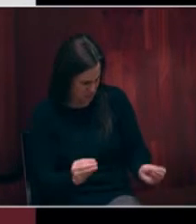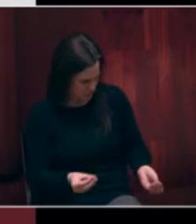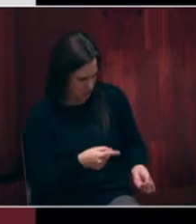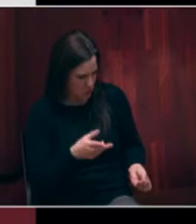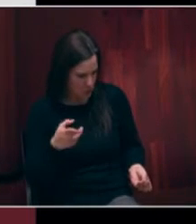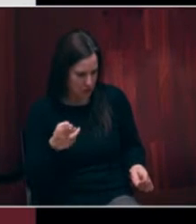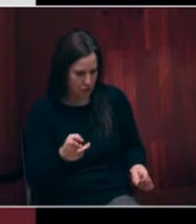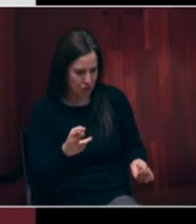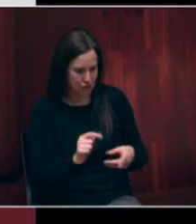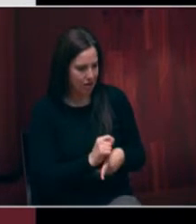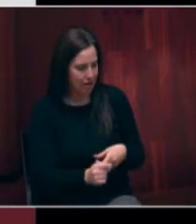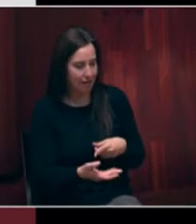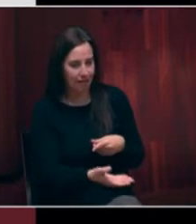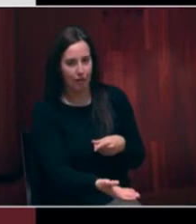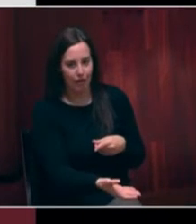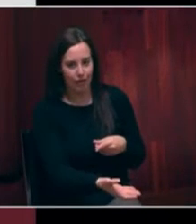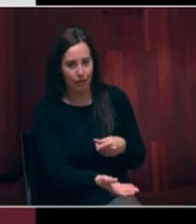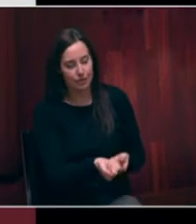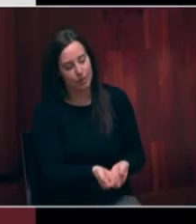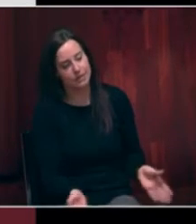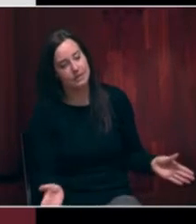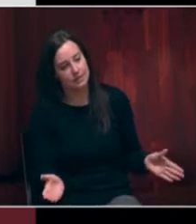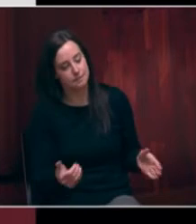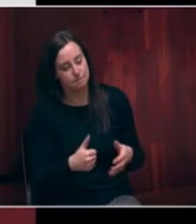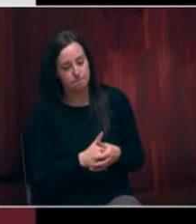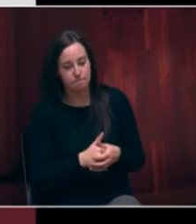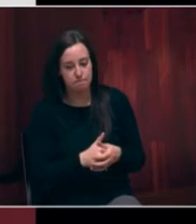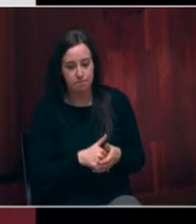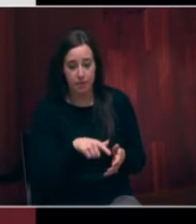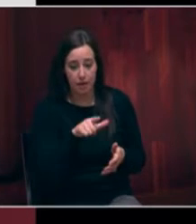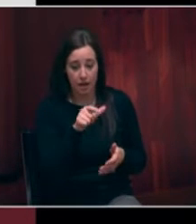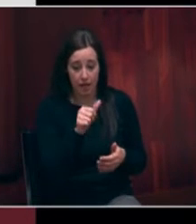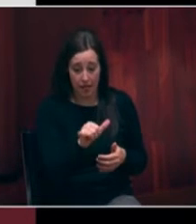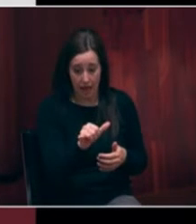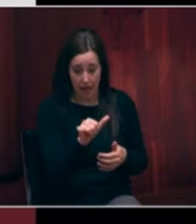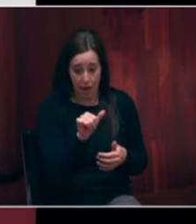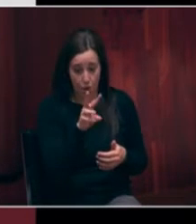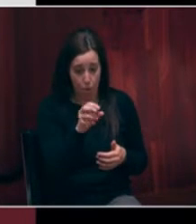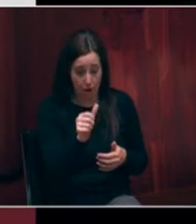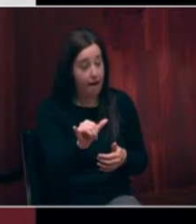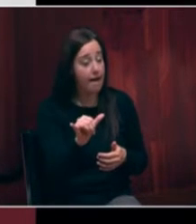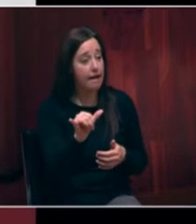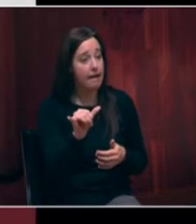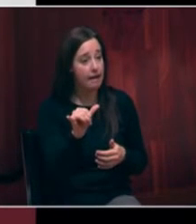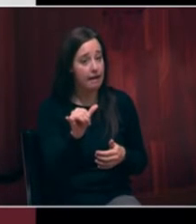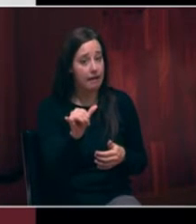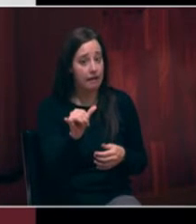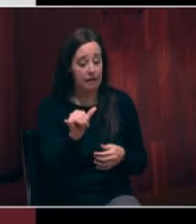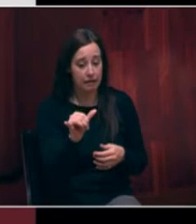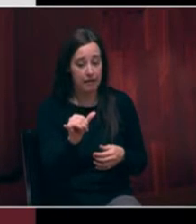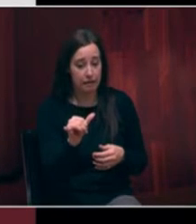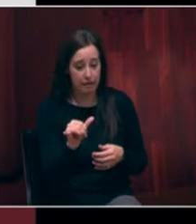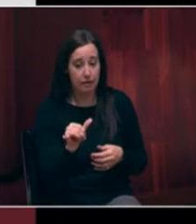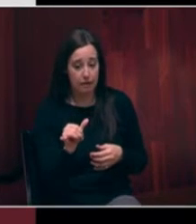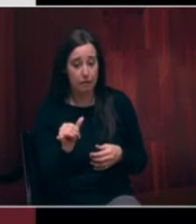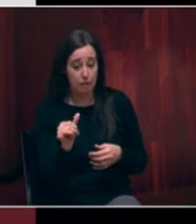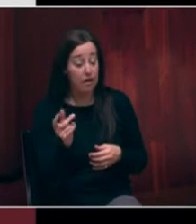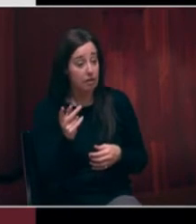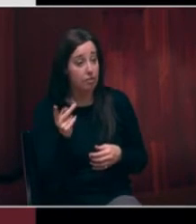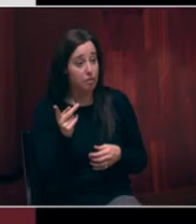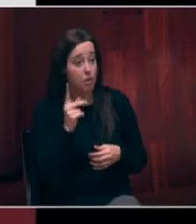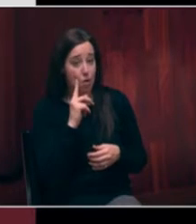was wasted. Layaways, right? So this is a one that's unique. We have people that are putting all